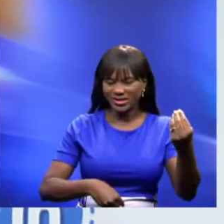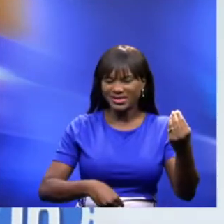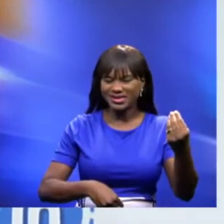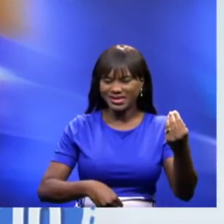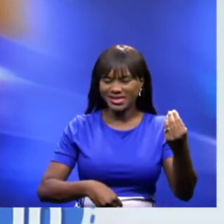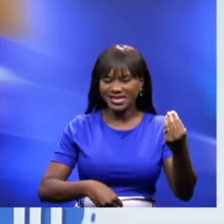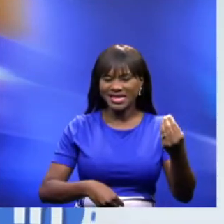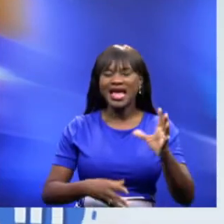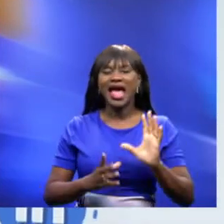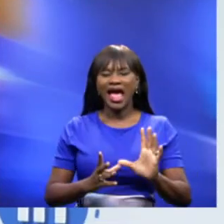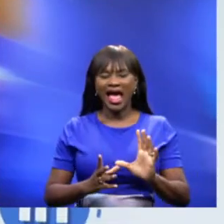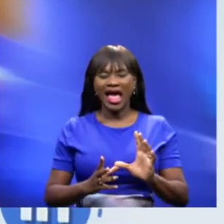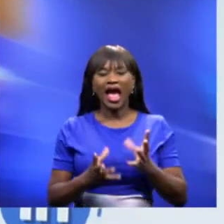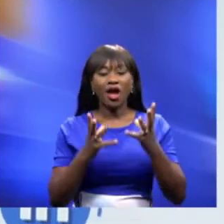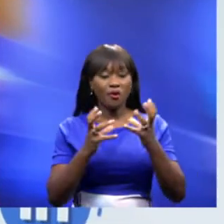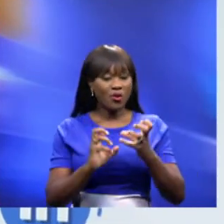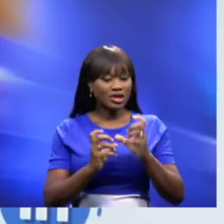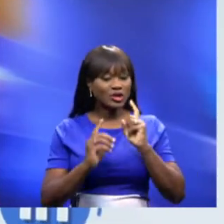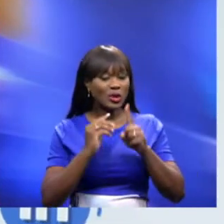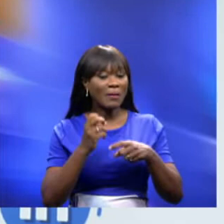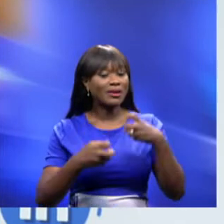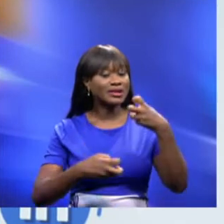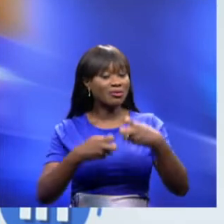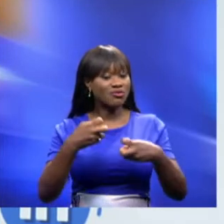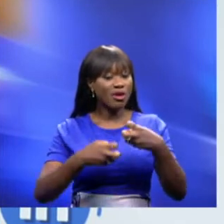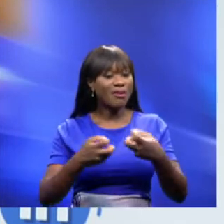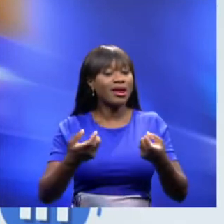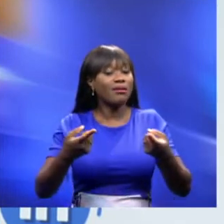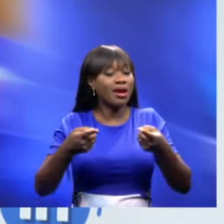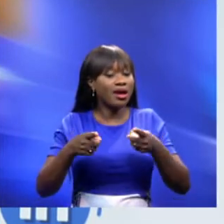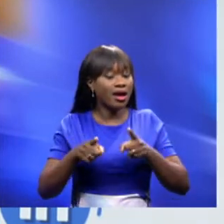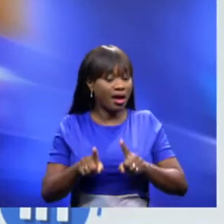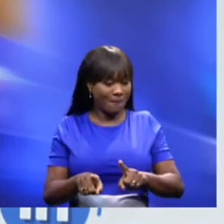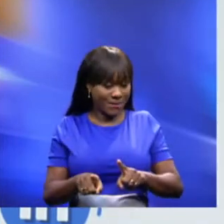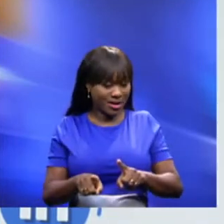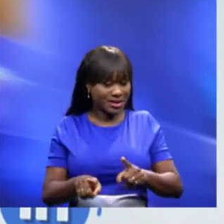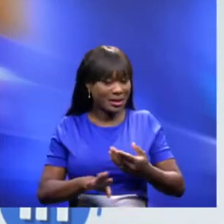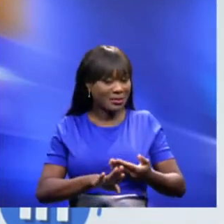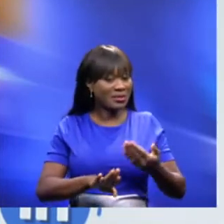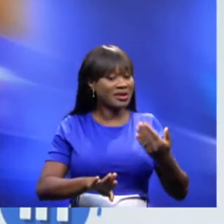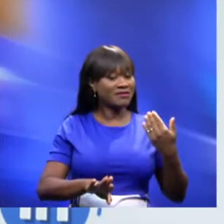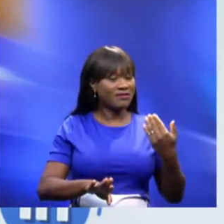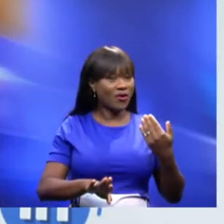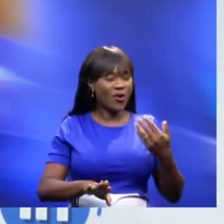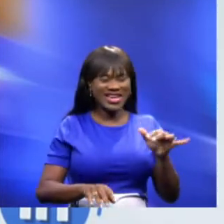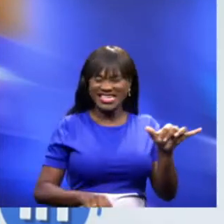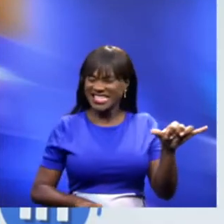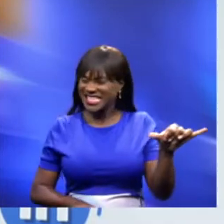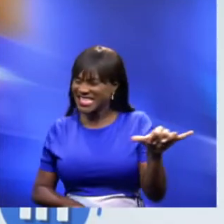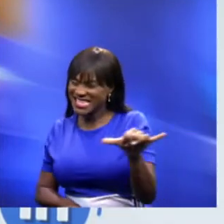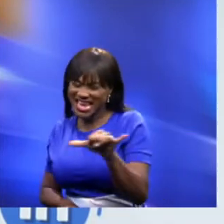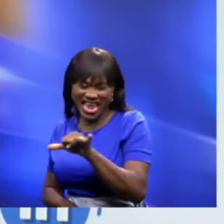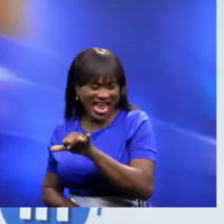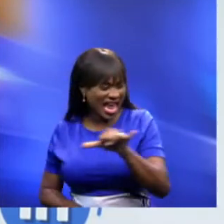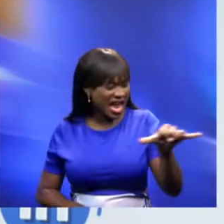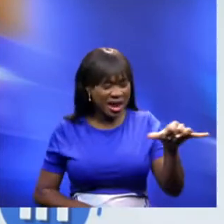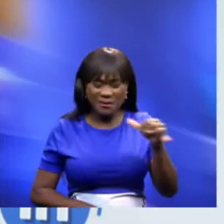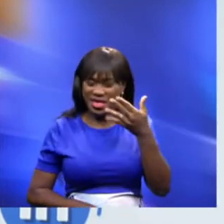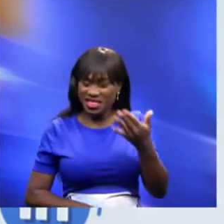a issue that took place, a case, and exactly what